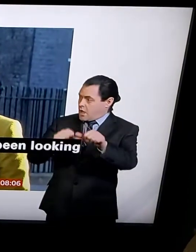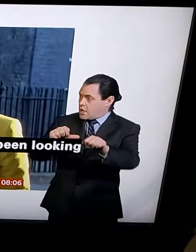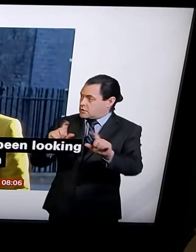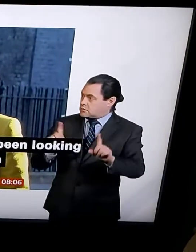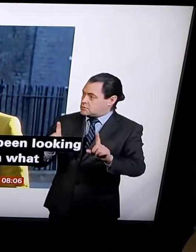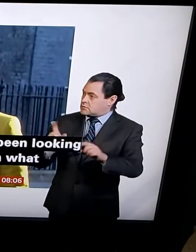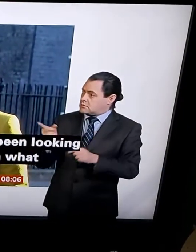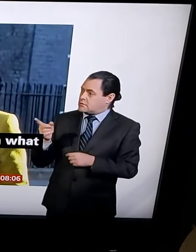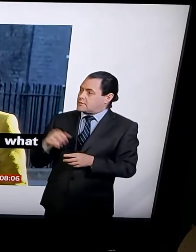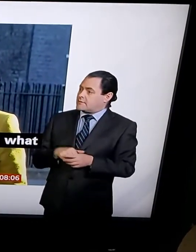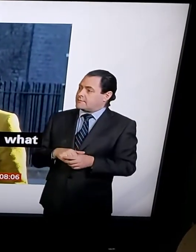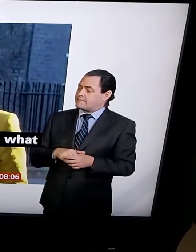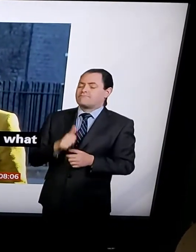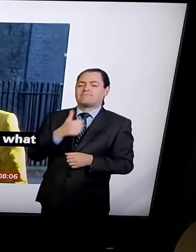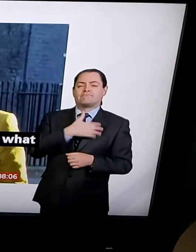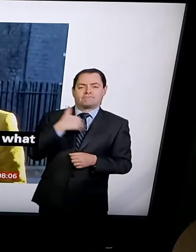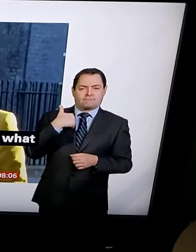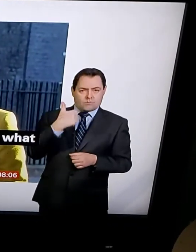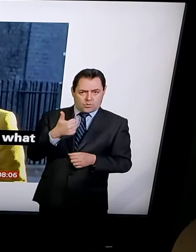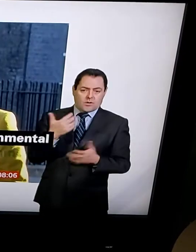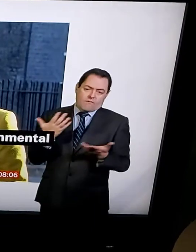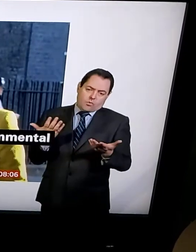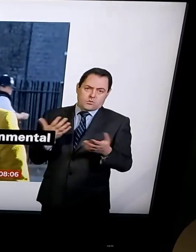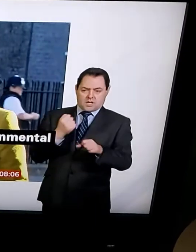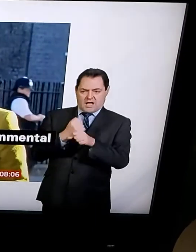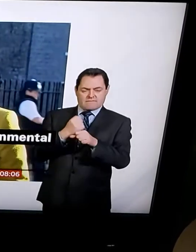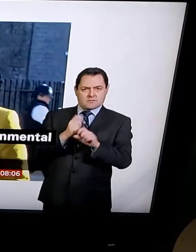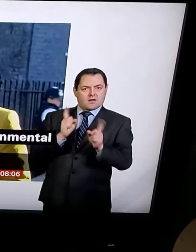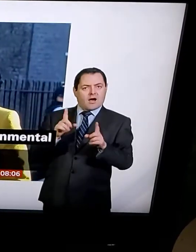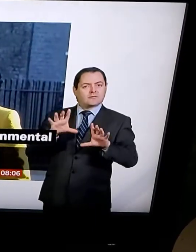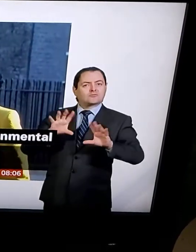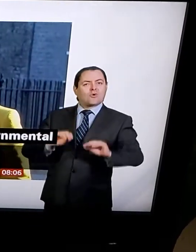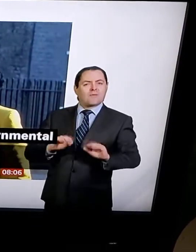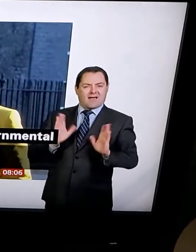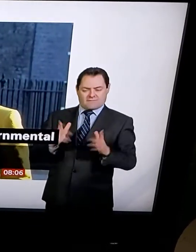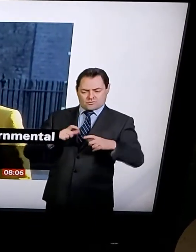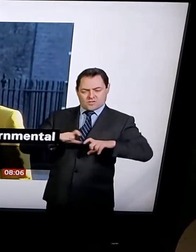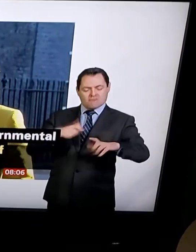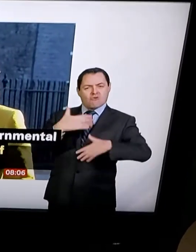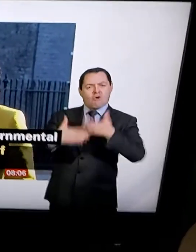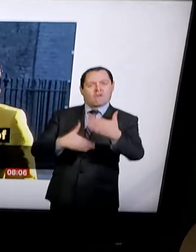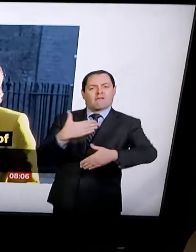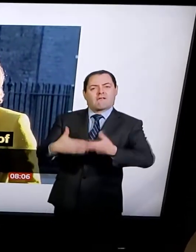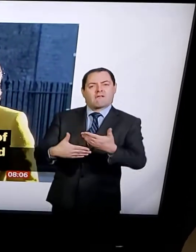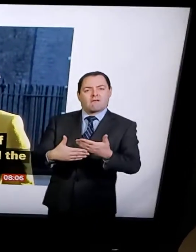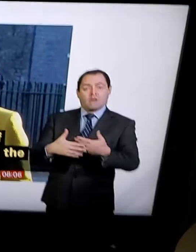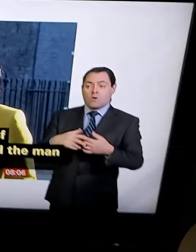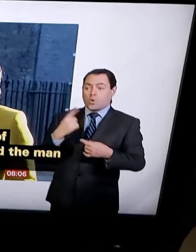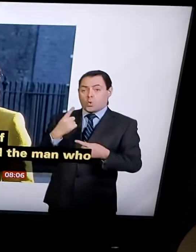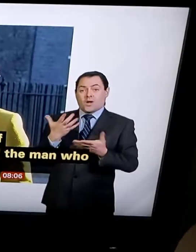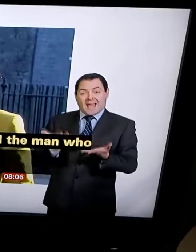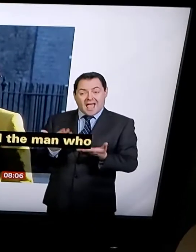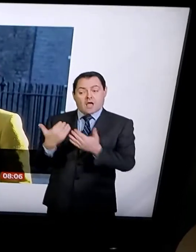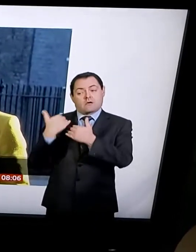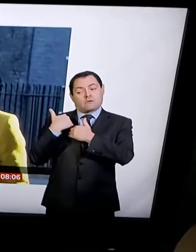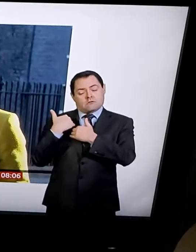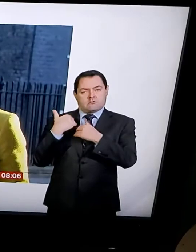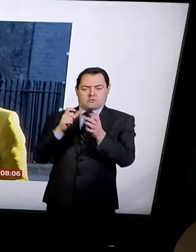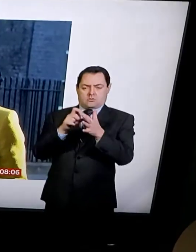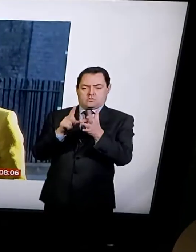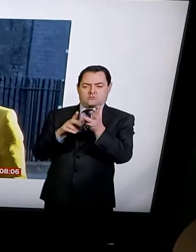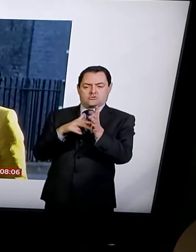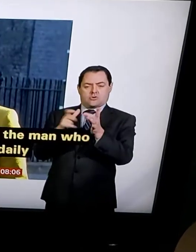Morning. Yes, well, the work of government does continue, and the man who will be taking charge of it on a day-to-day basis at the moment is Dominic